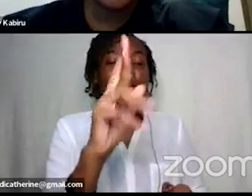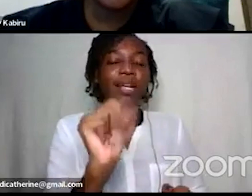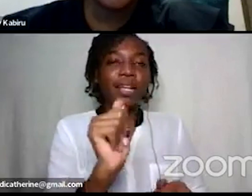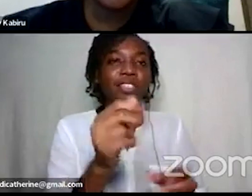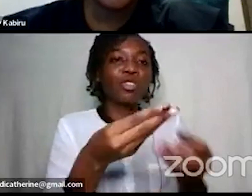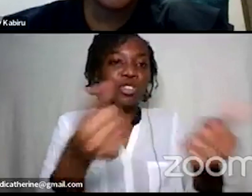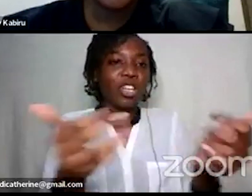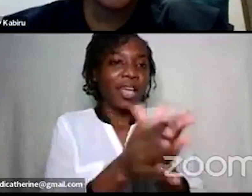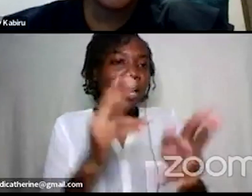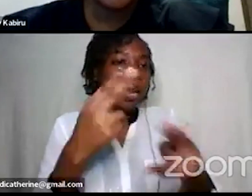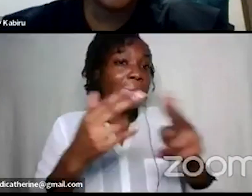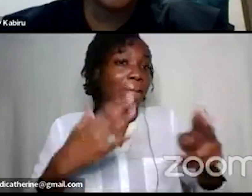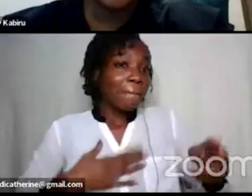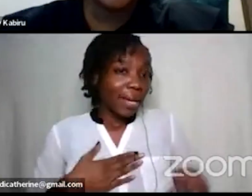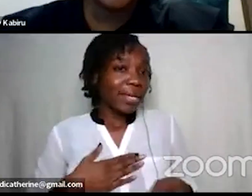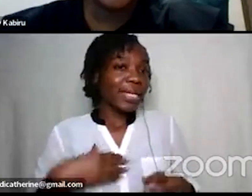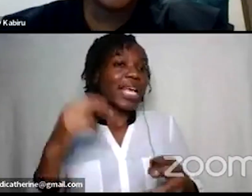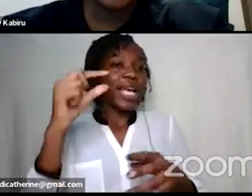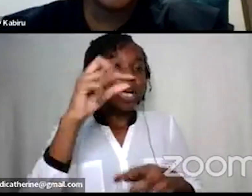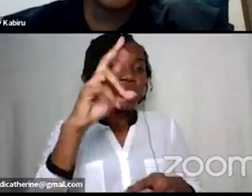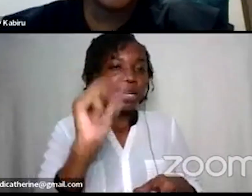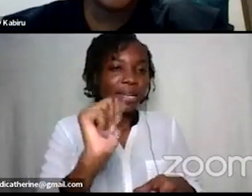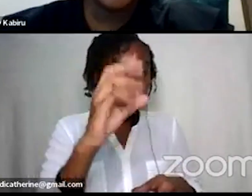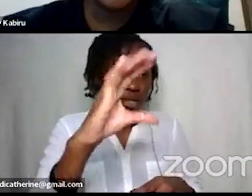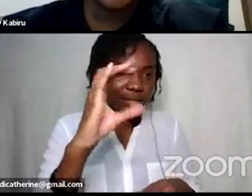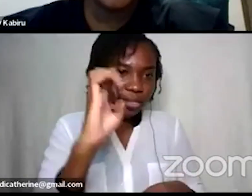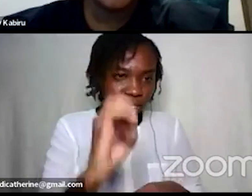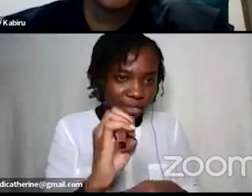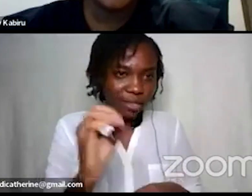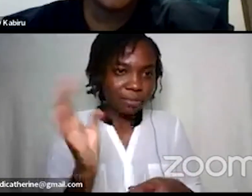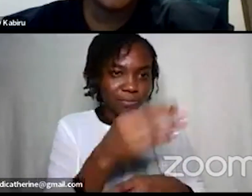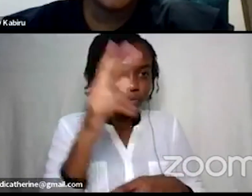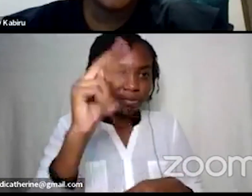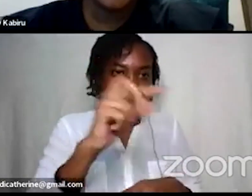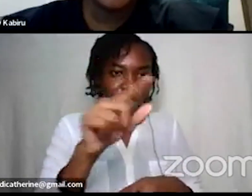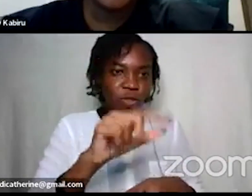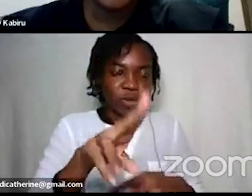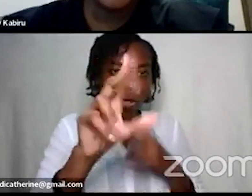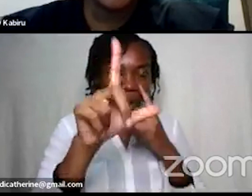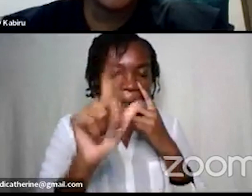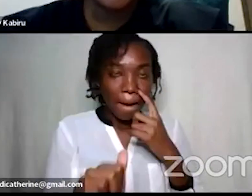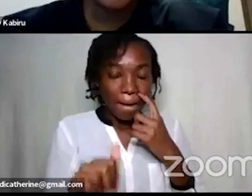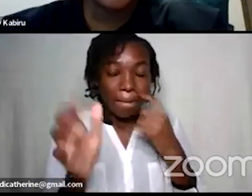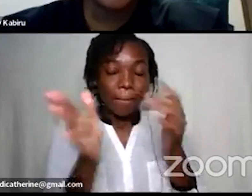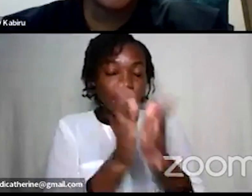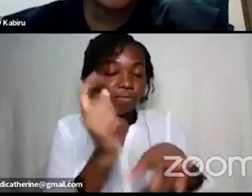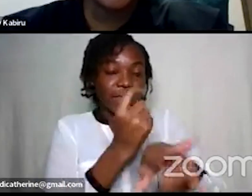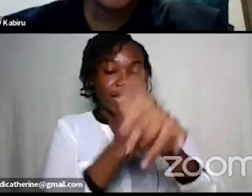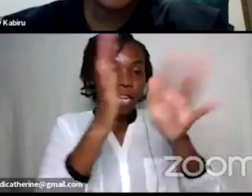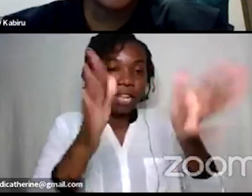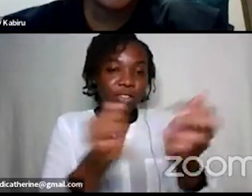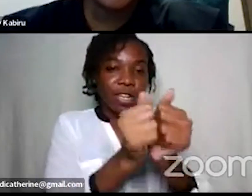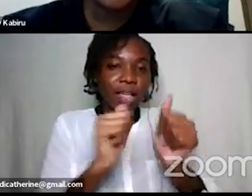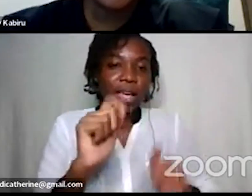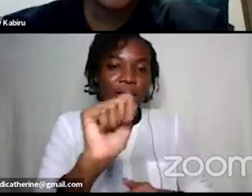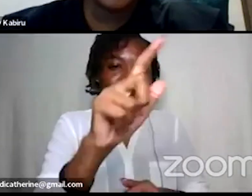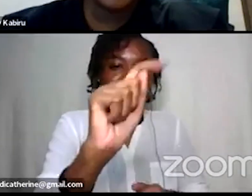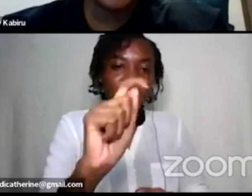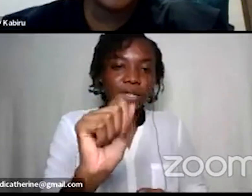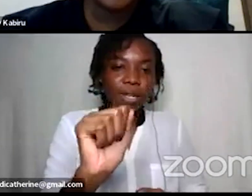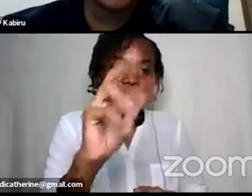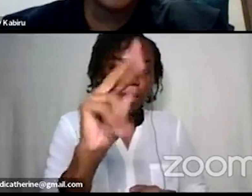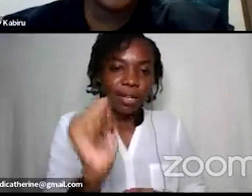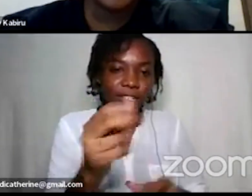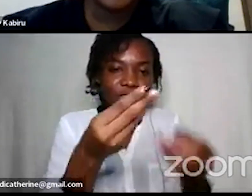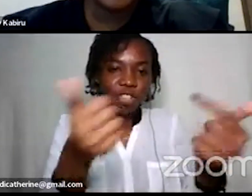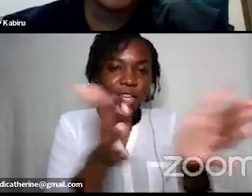name is Grace Nzula. Grace Nzula is a HR consultant and trainer with Atara Solutions. You are